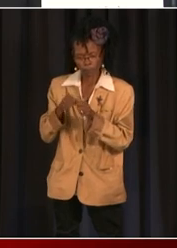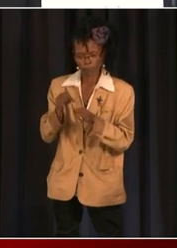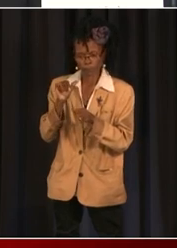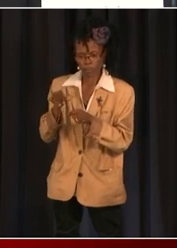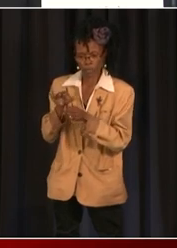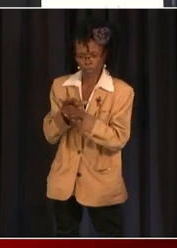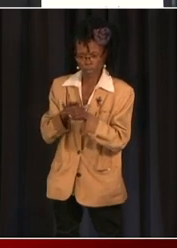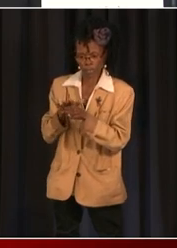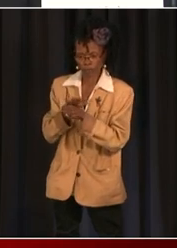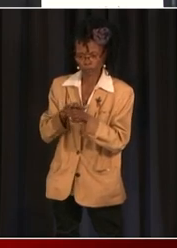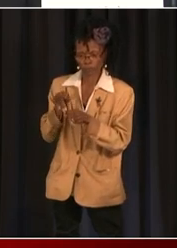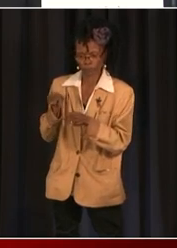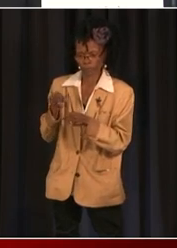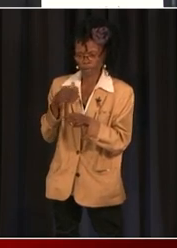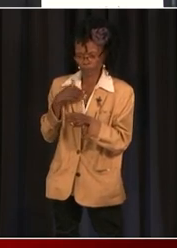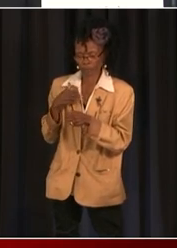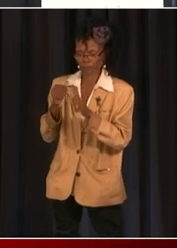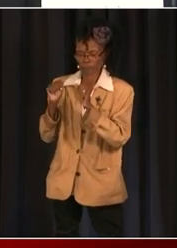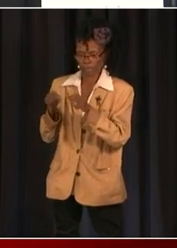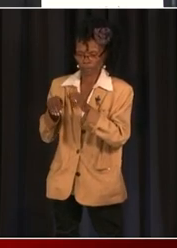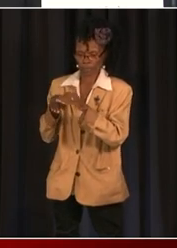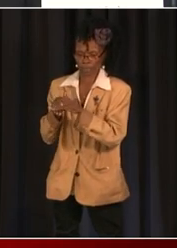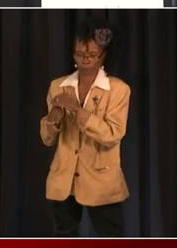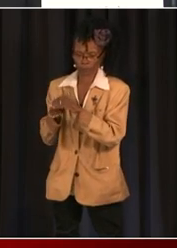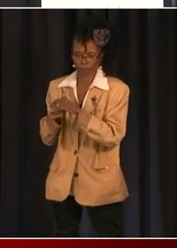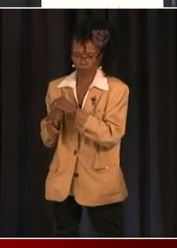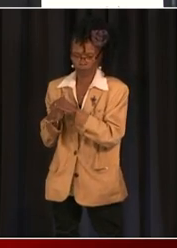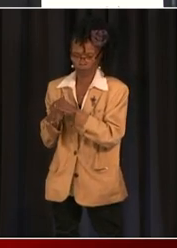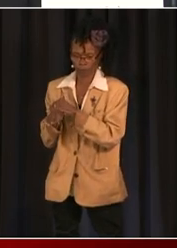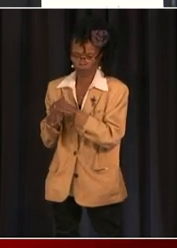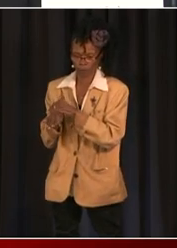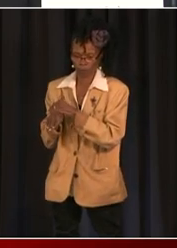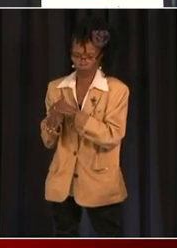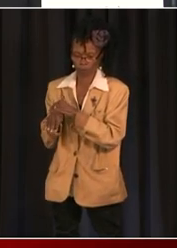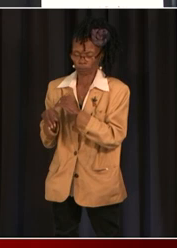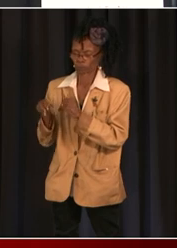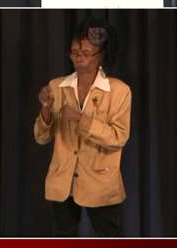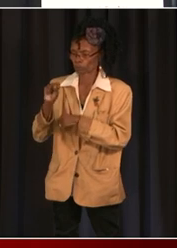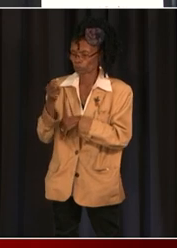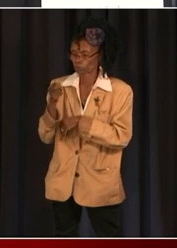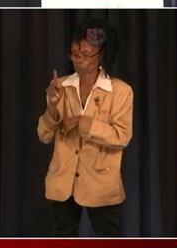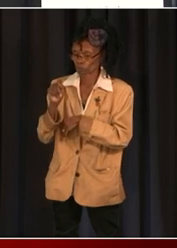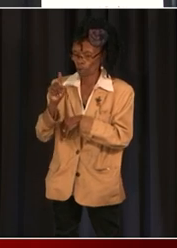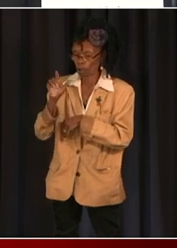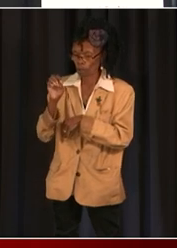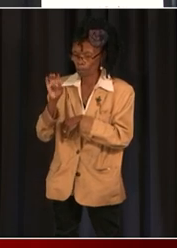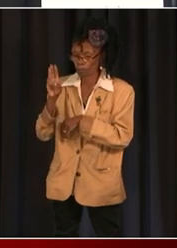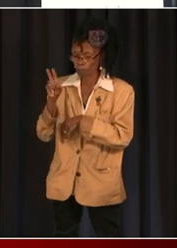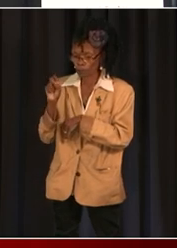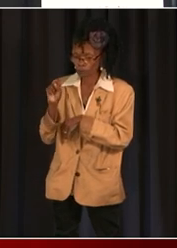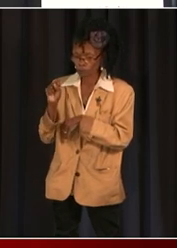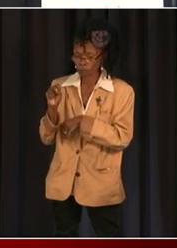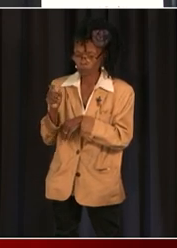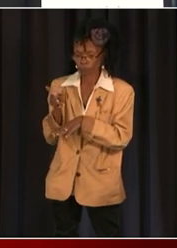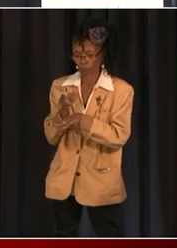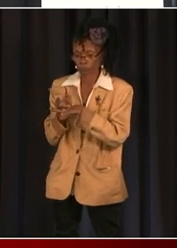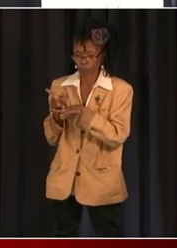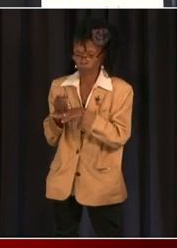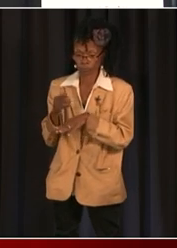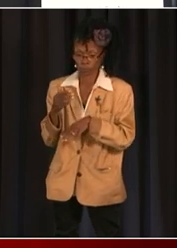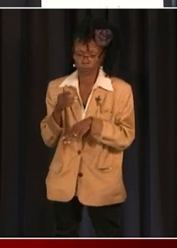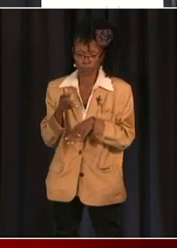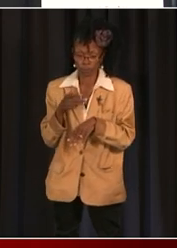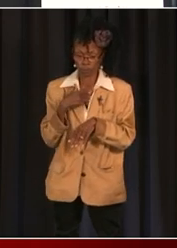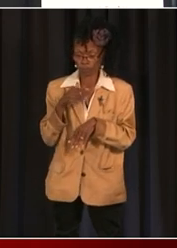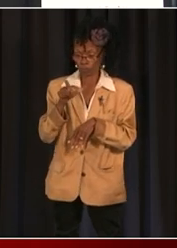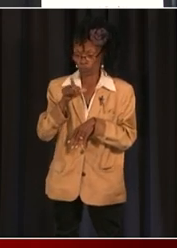they will have access to shuttles that we're launching this school year. We have 24 new school shuttle routes that will be launching